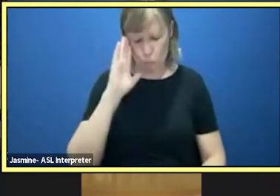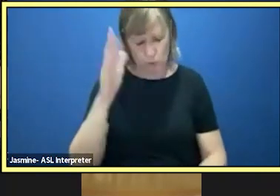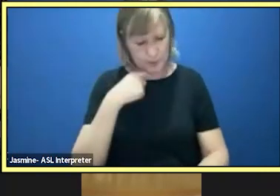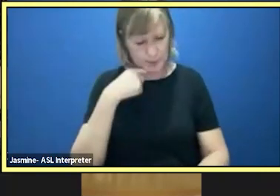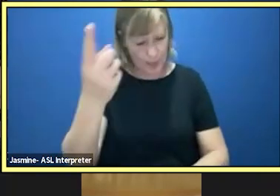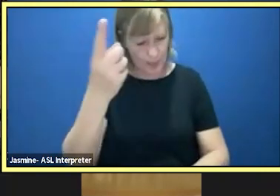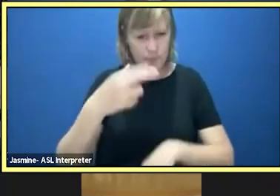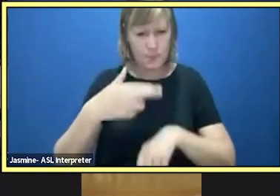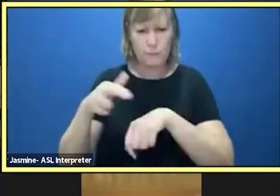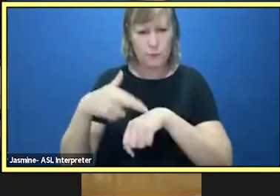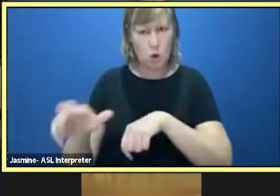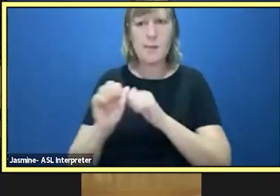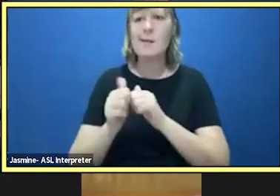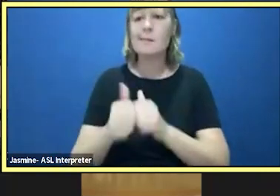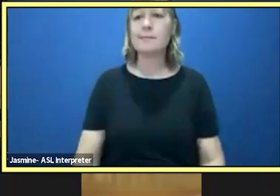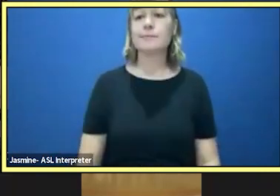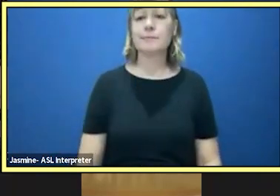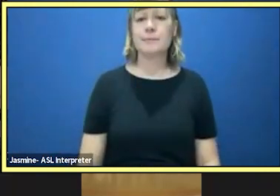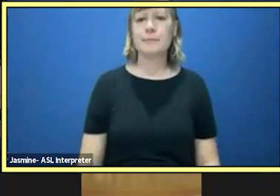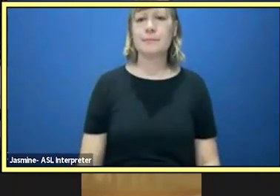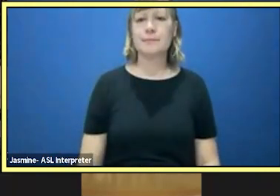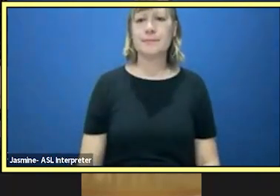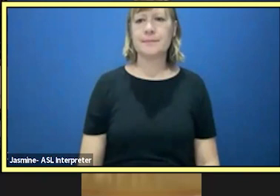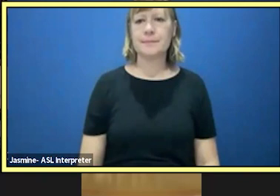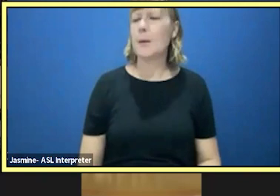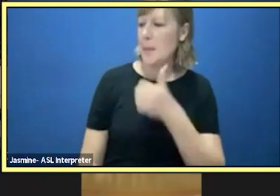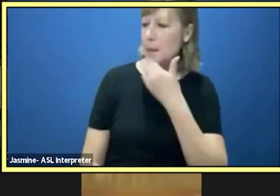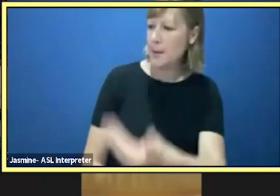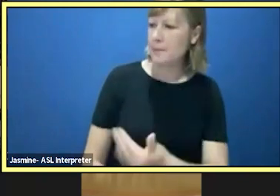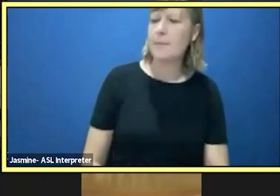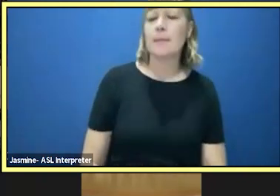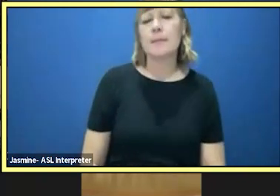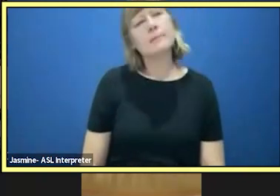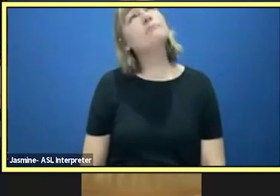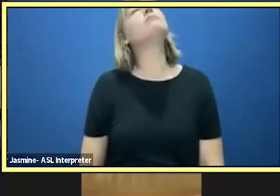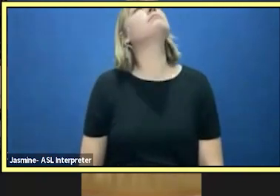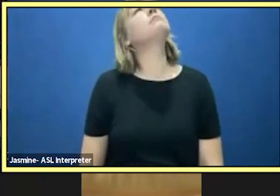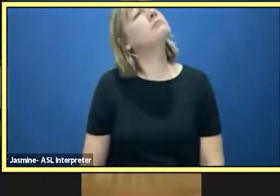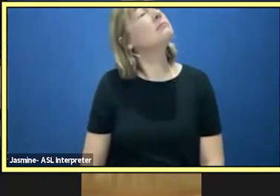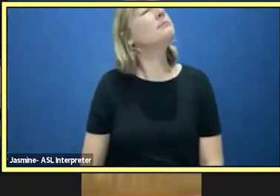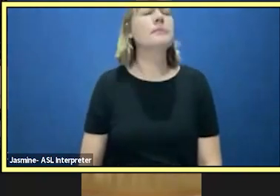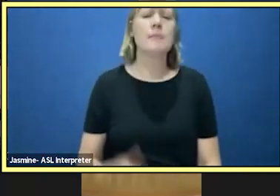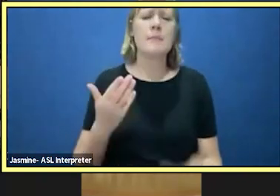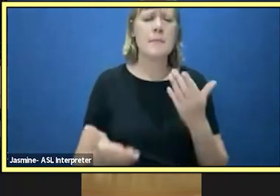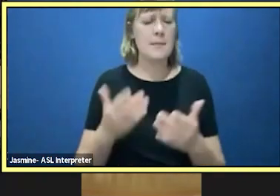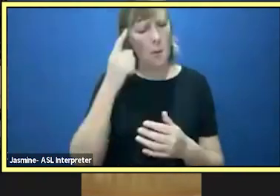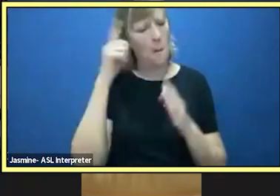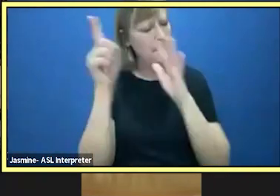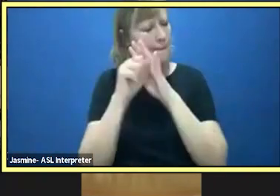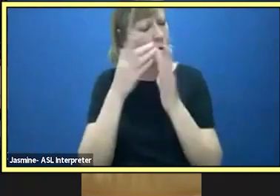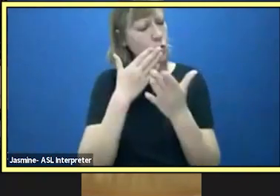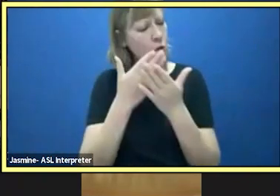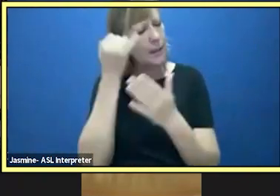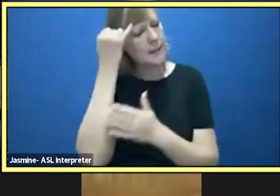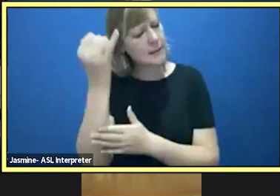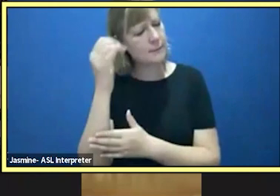You made me think of a great idea that might make sense for the case management organizations to sort of